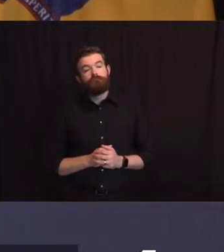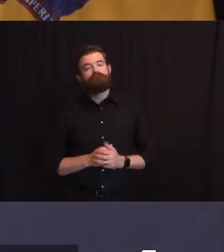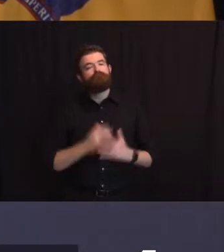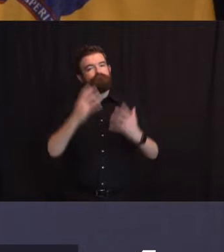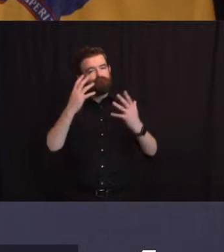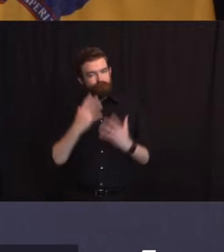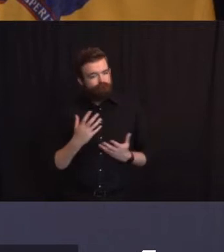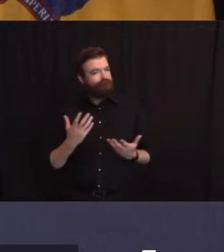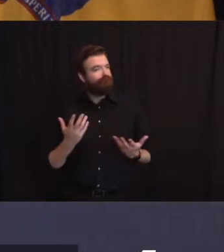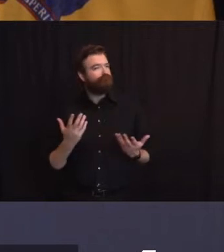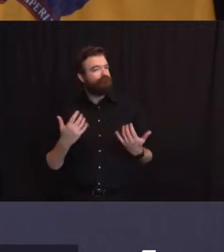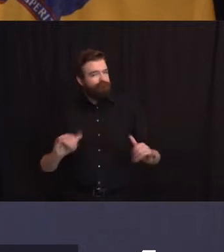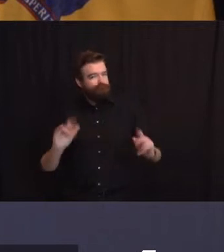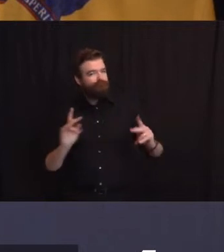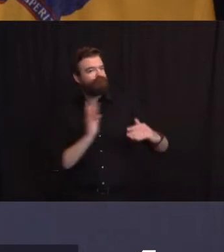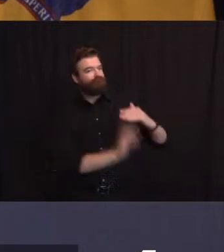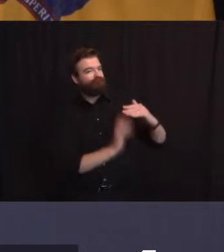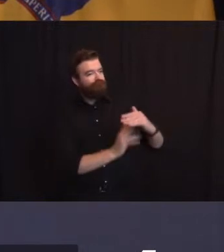were unvaccinated,